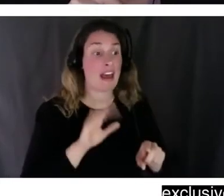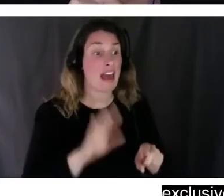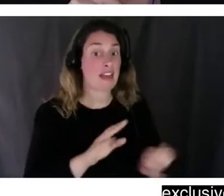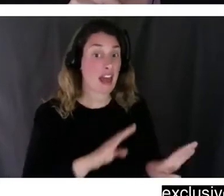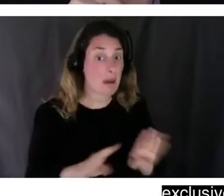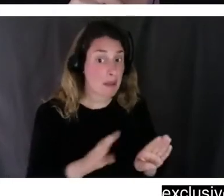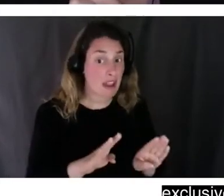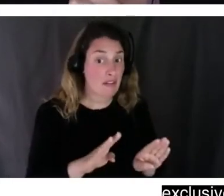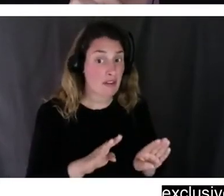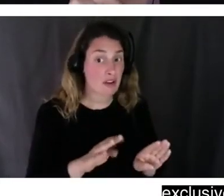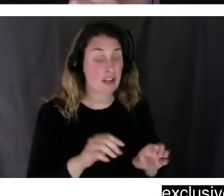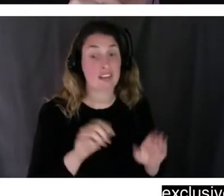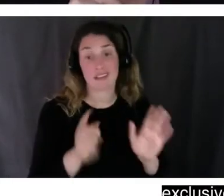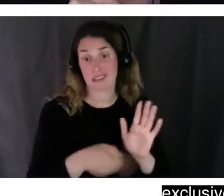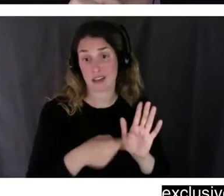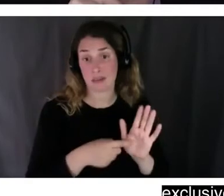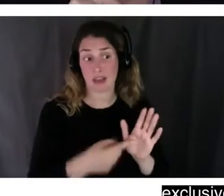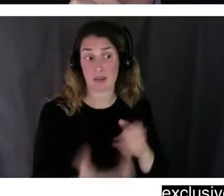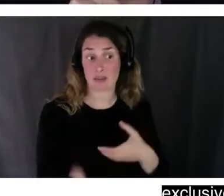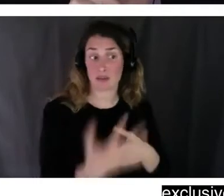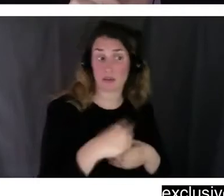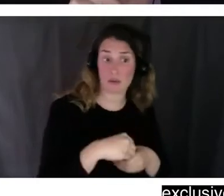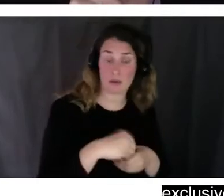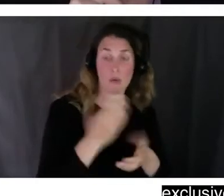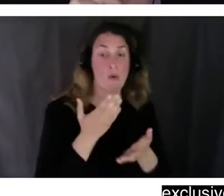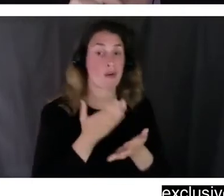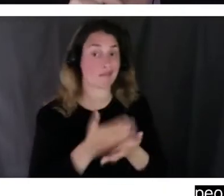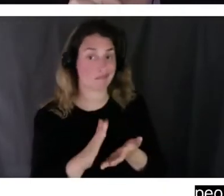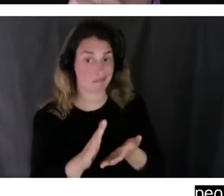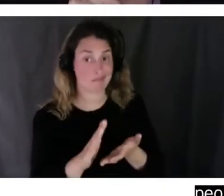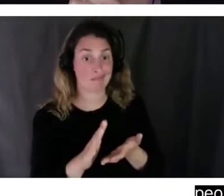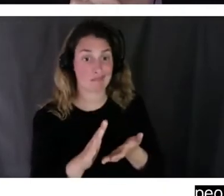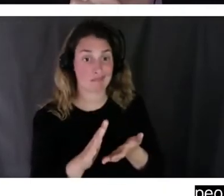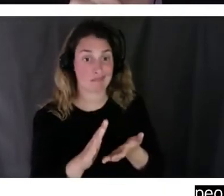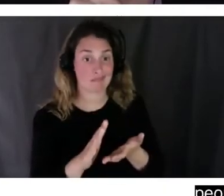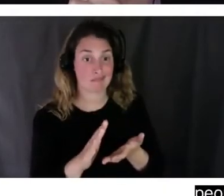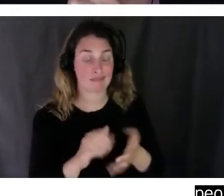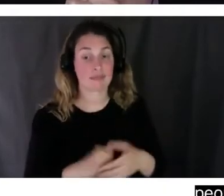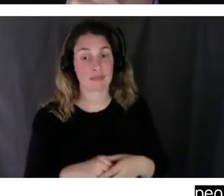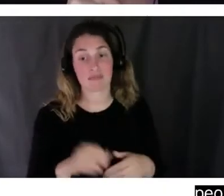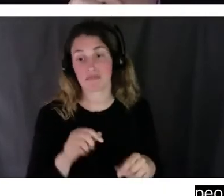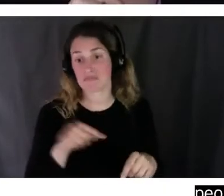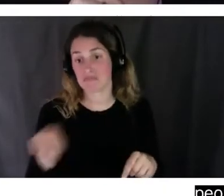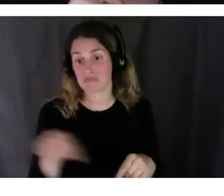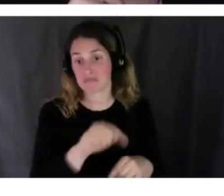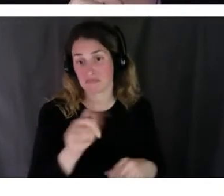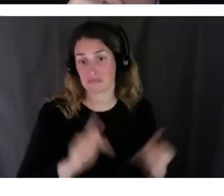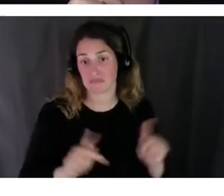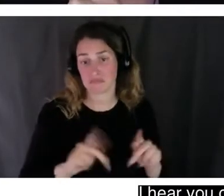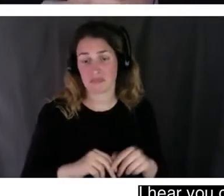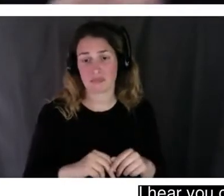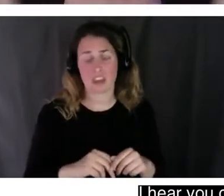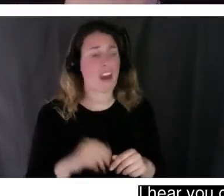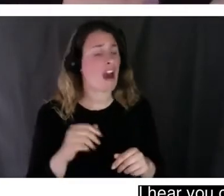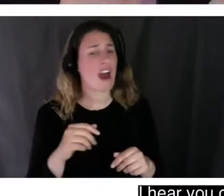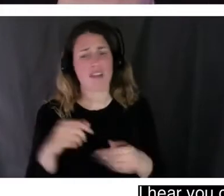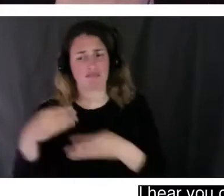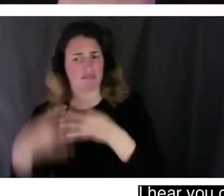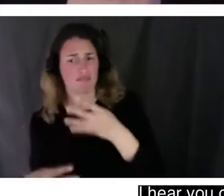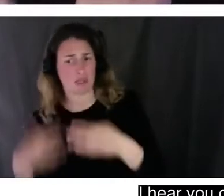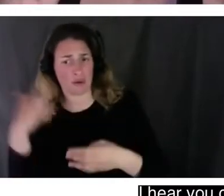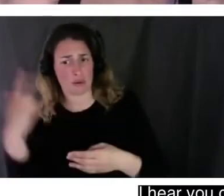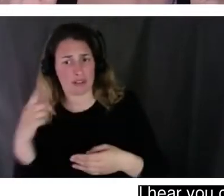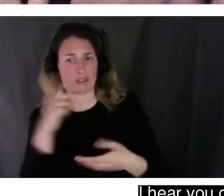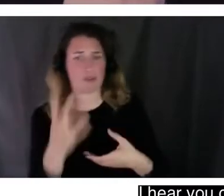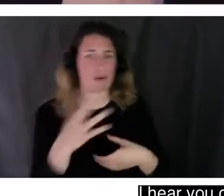or exclusive, often, of different groups of people for different reasons. I hear you